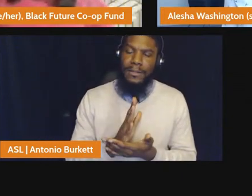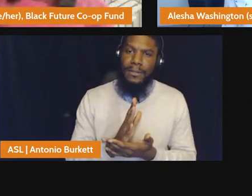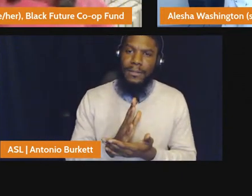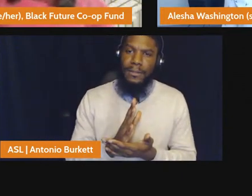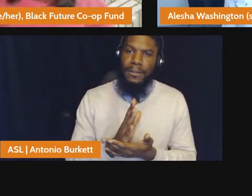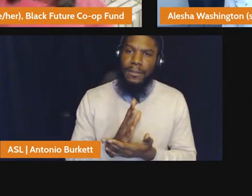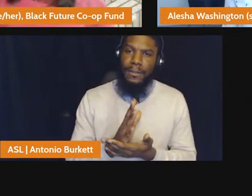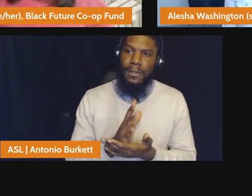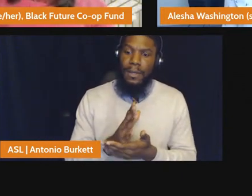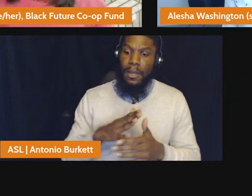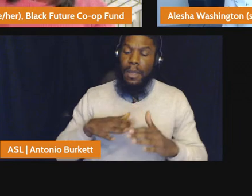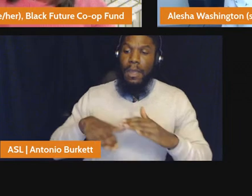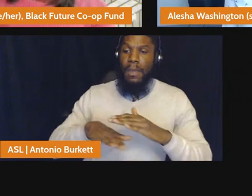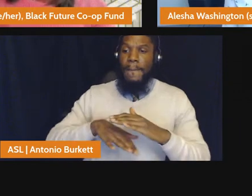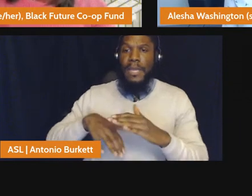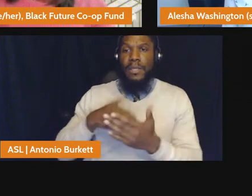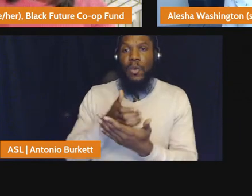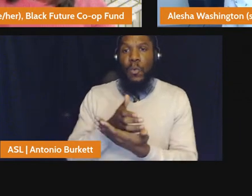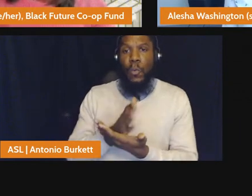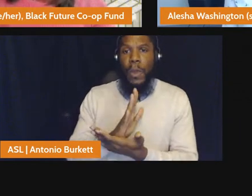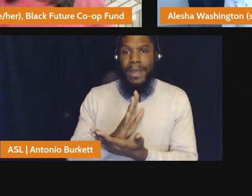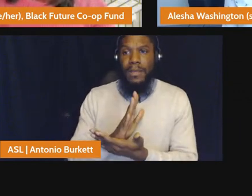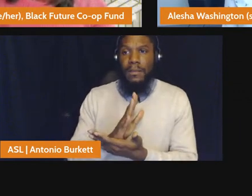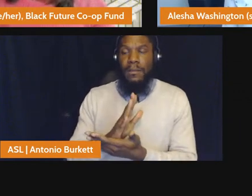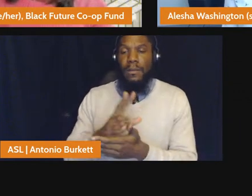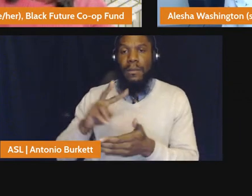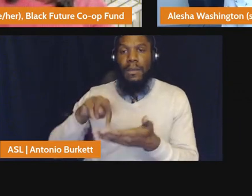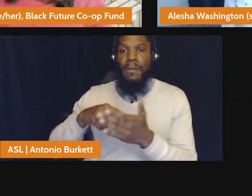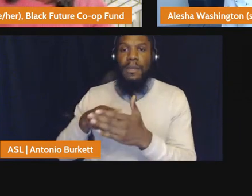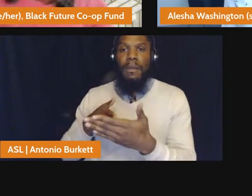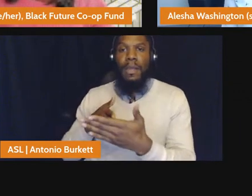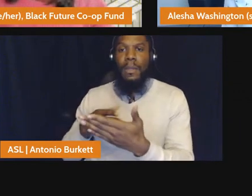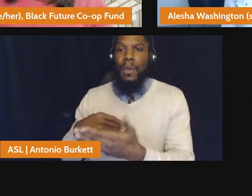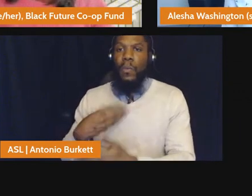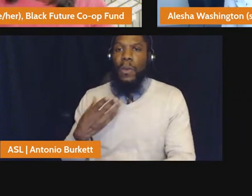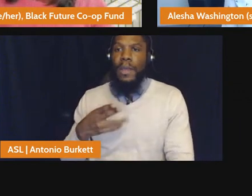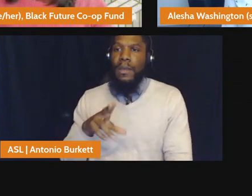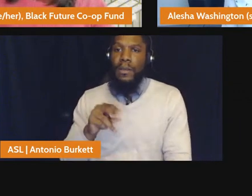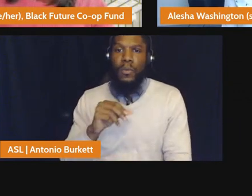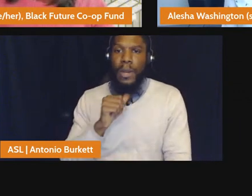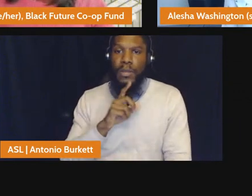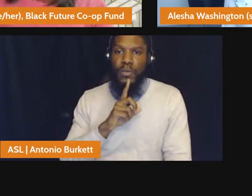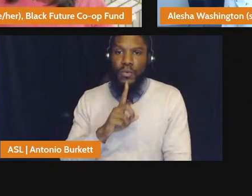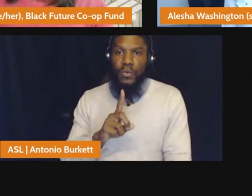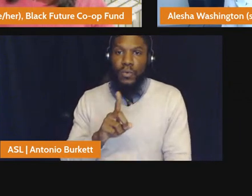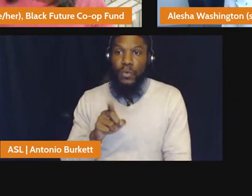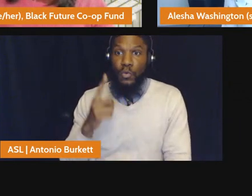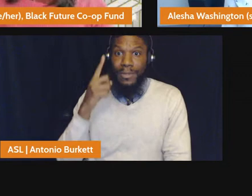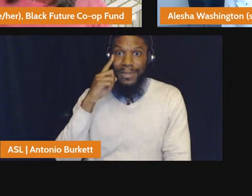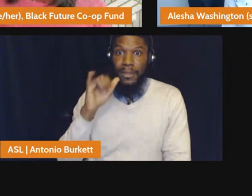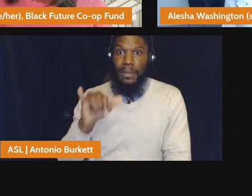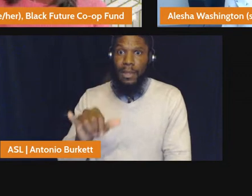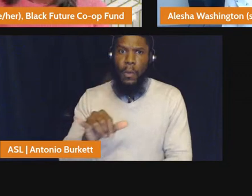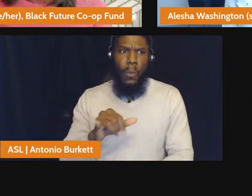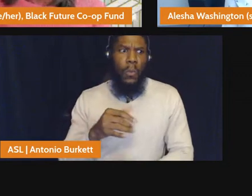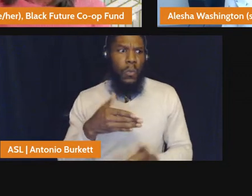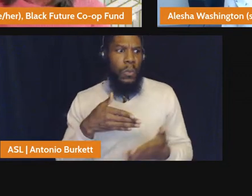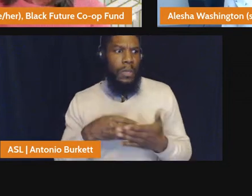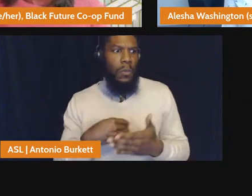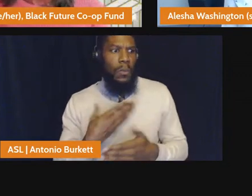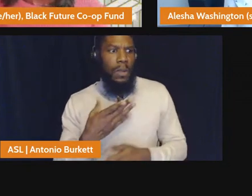rights is not being anti-white. If it is, then you have to examine what you think whiteness is. That's kind of what I'm